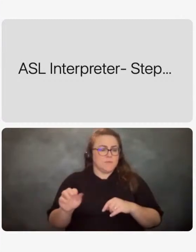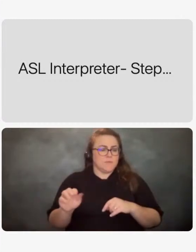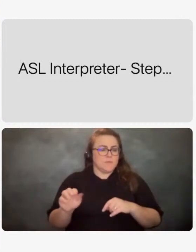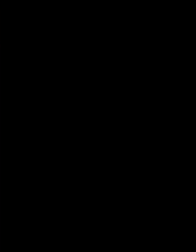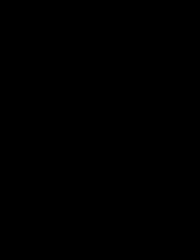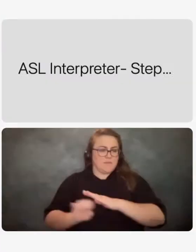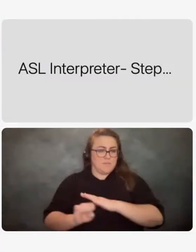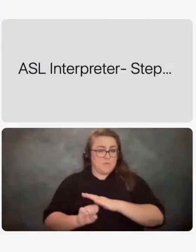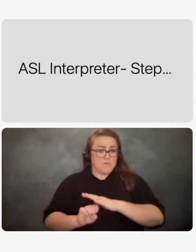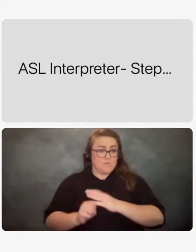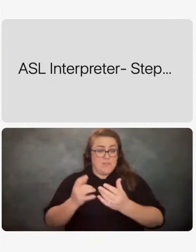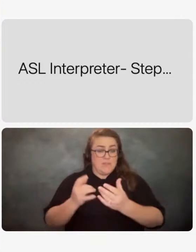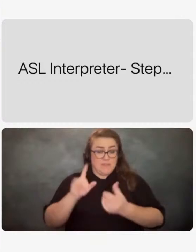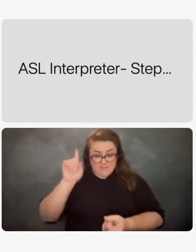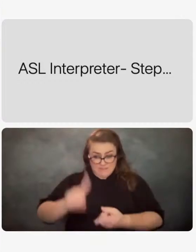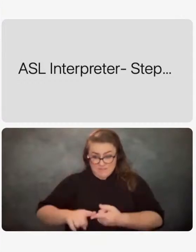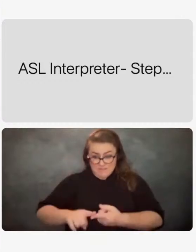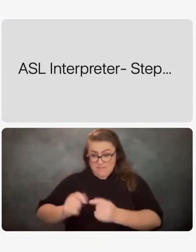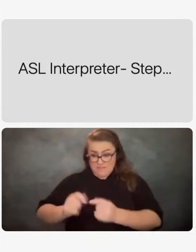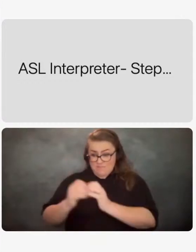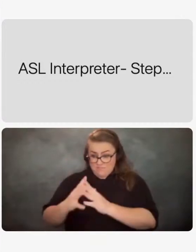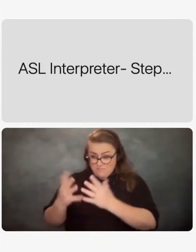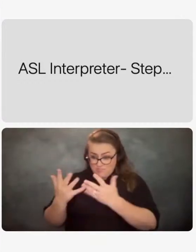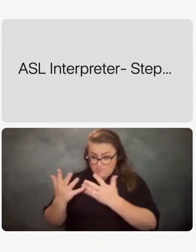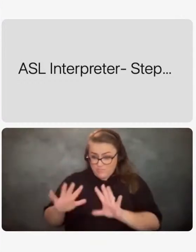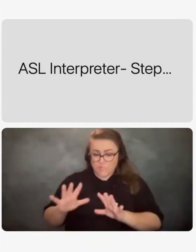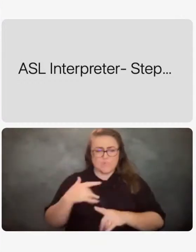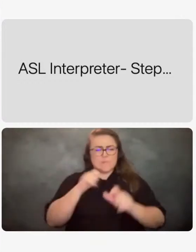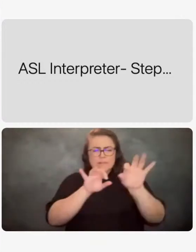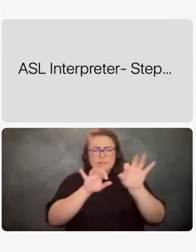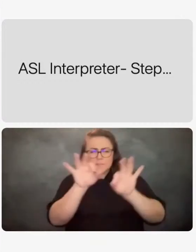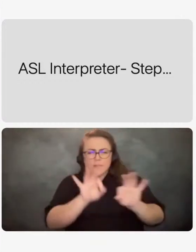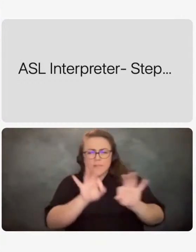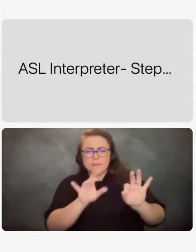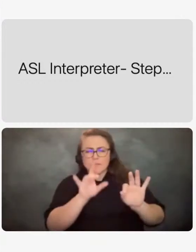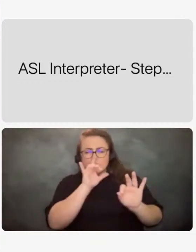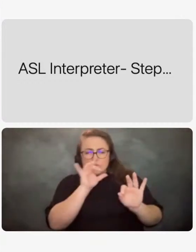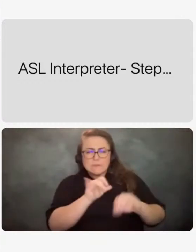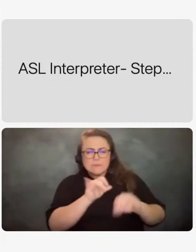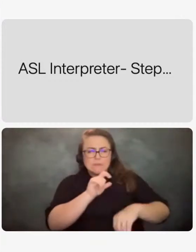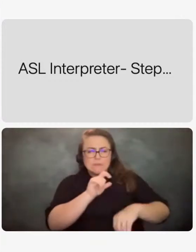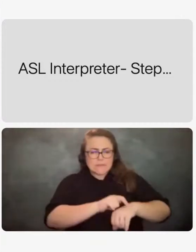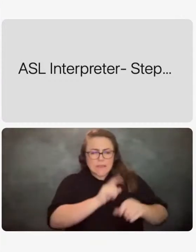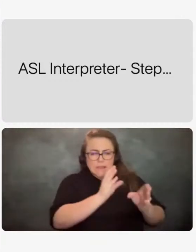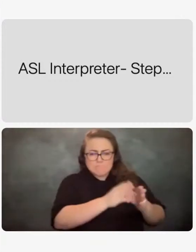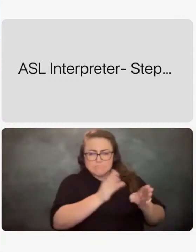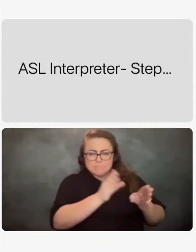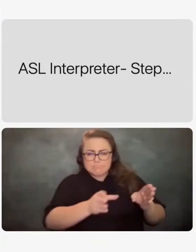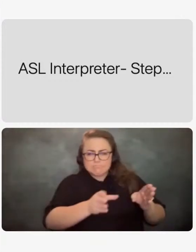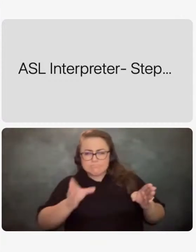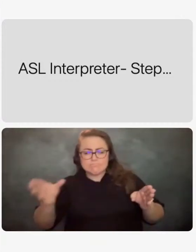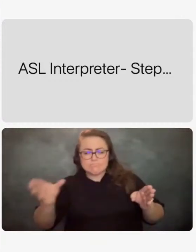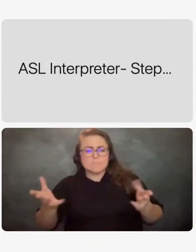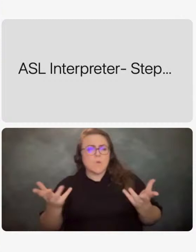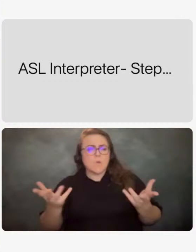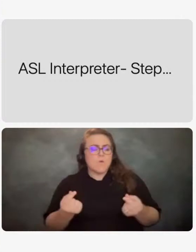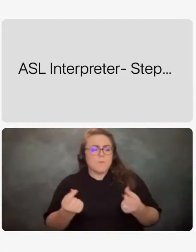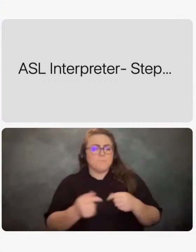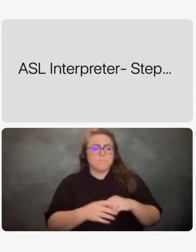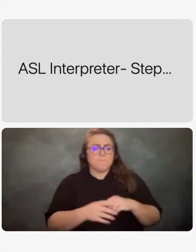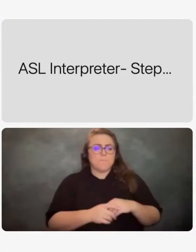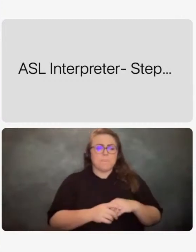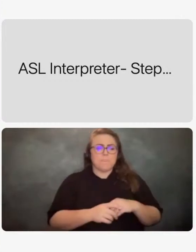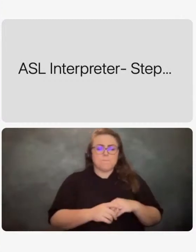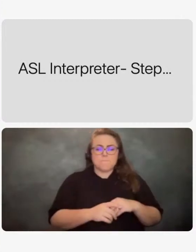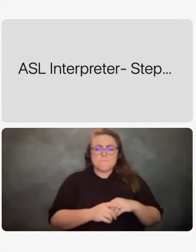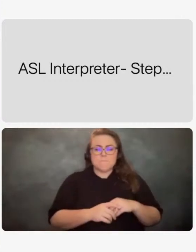and durations for the project if we were to move forward with the new campus. Just like the warehouse, any new development, we need to go